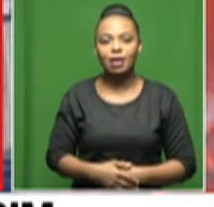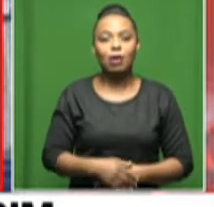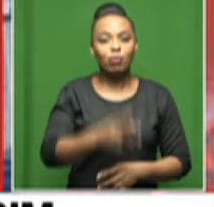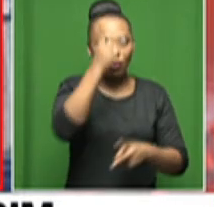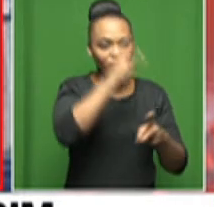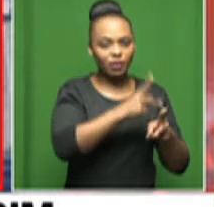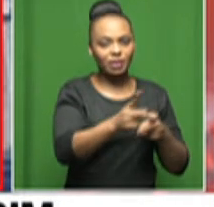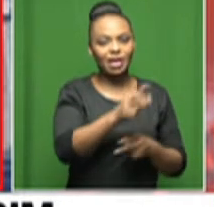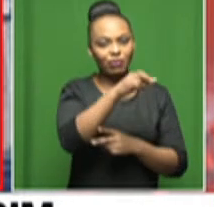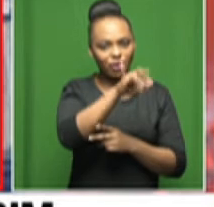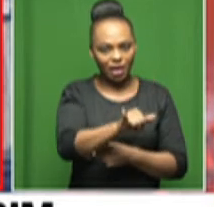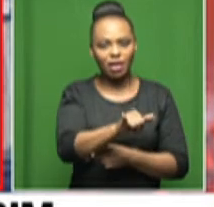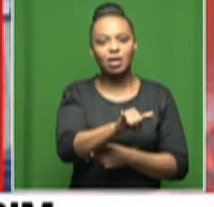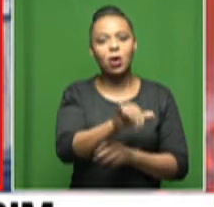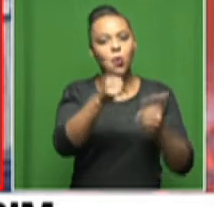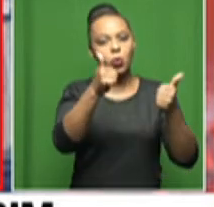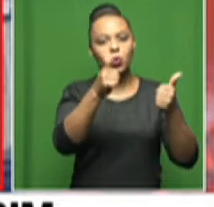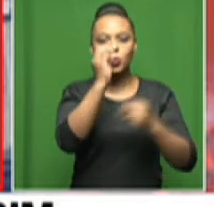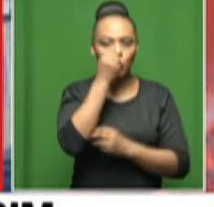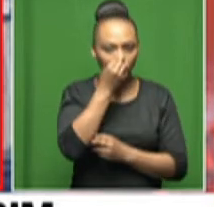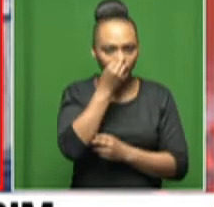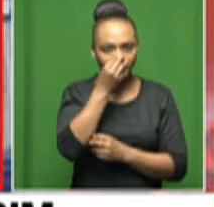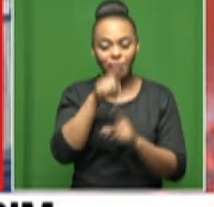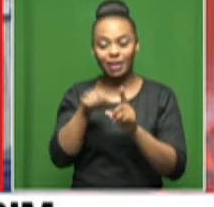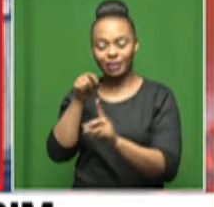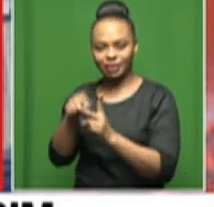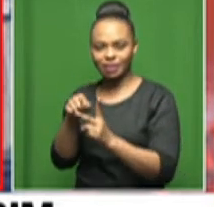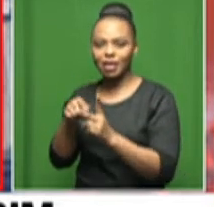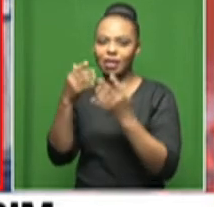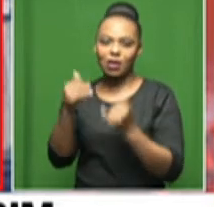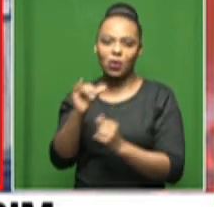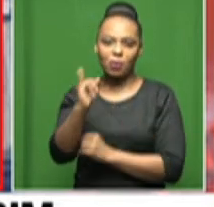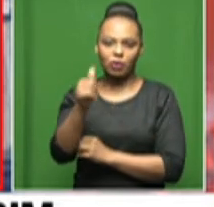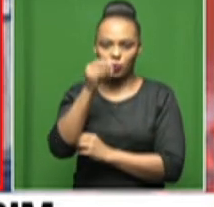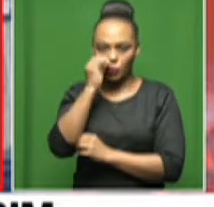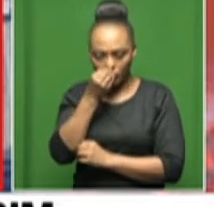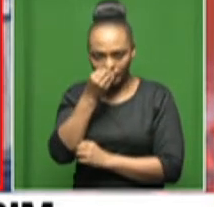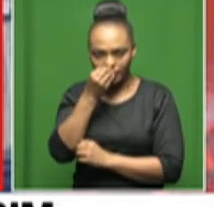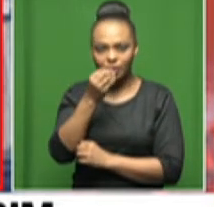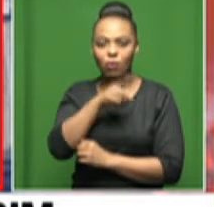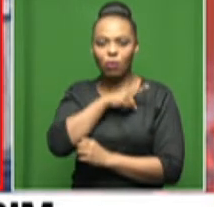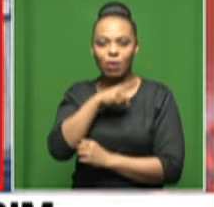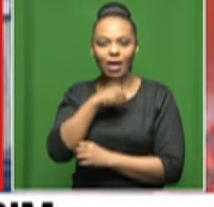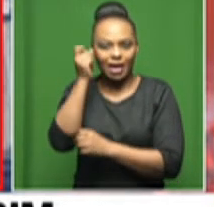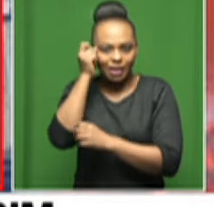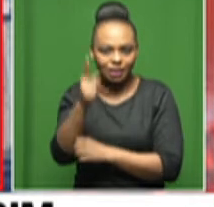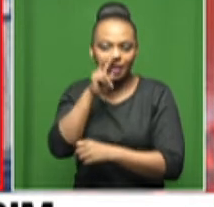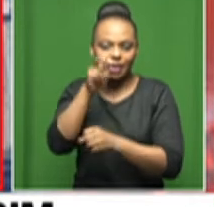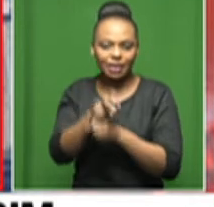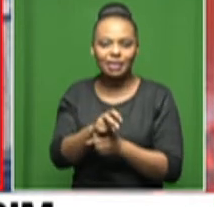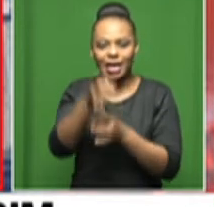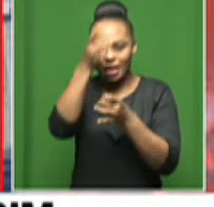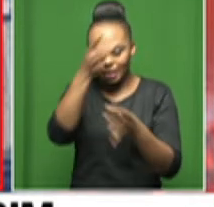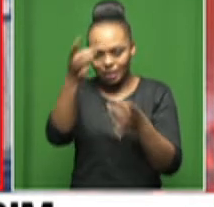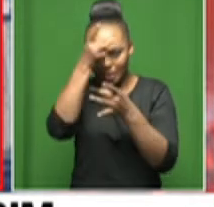from Professor Gray's study. And with all of that information, we understand the importance of getting clinical data